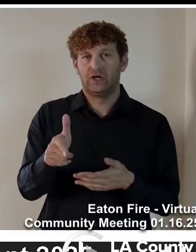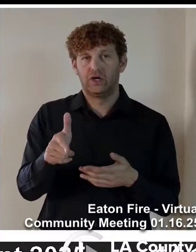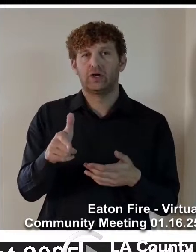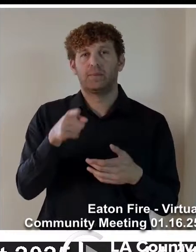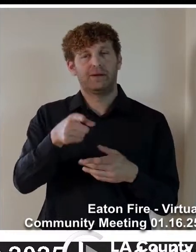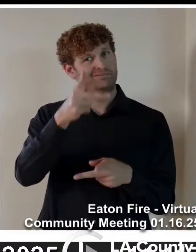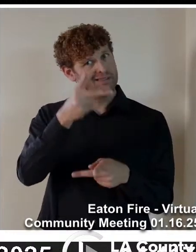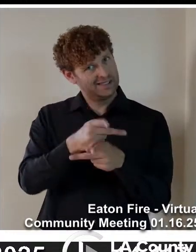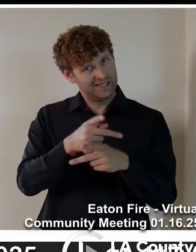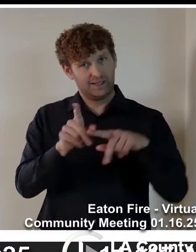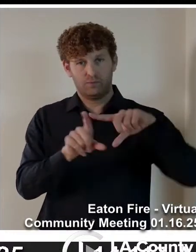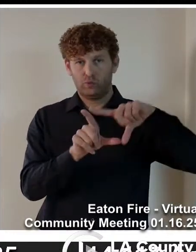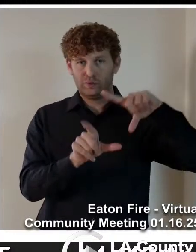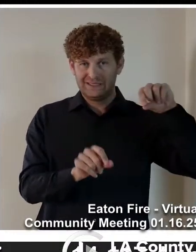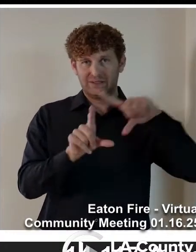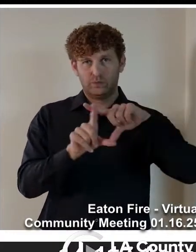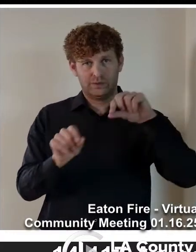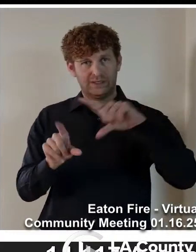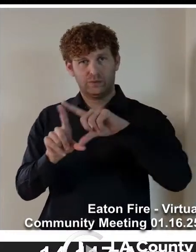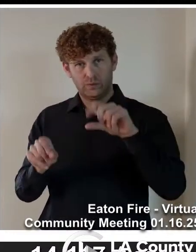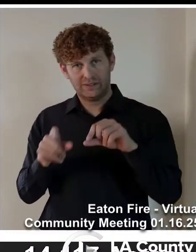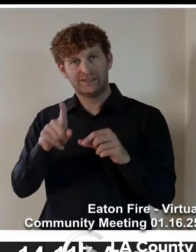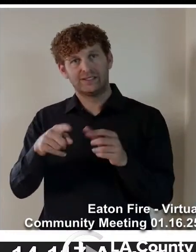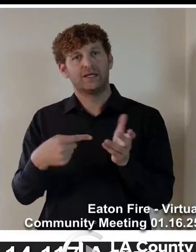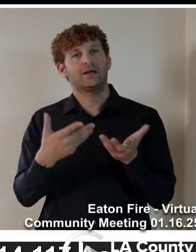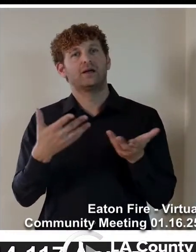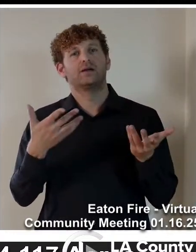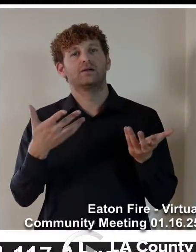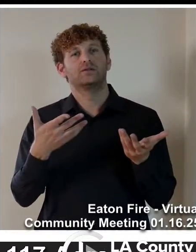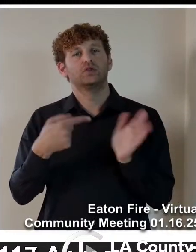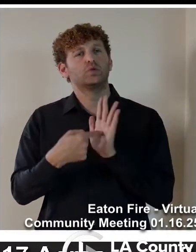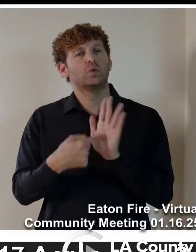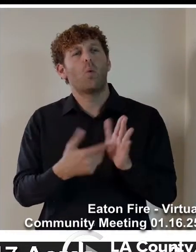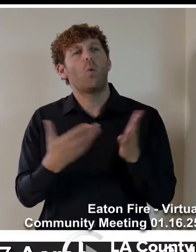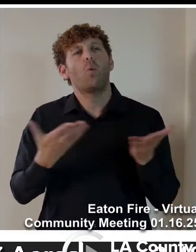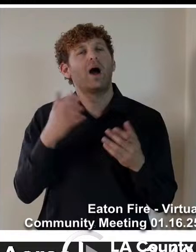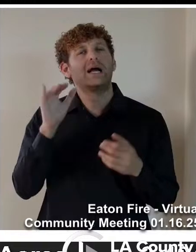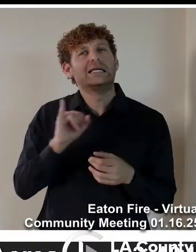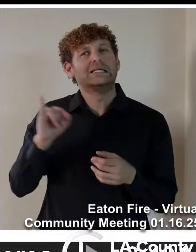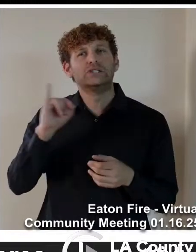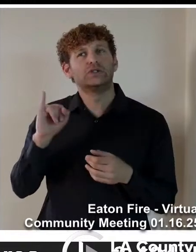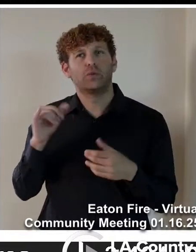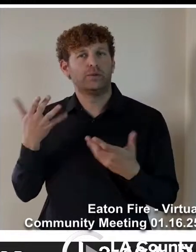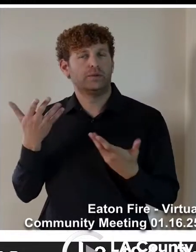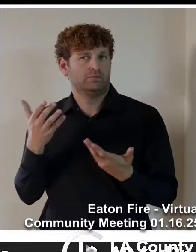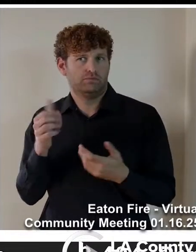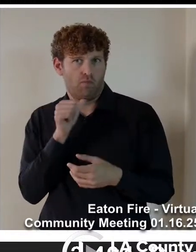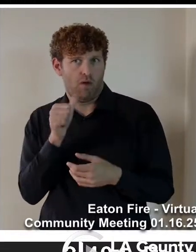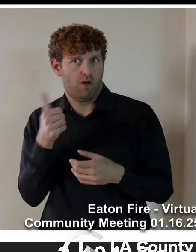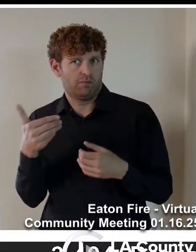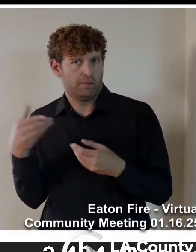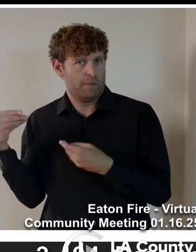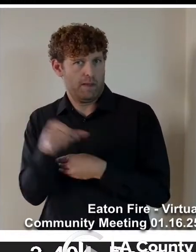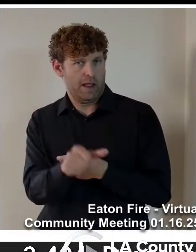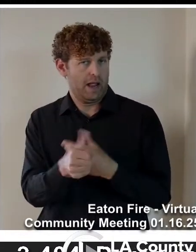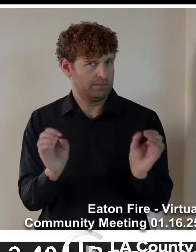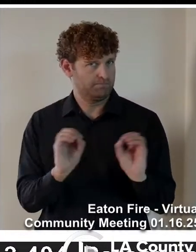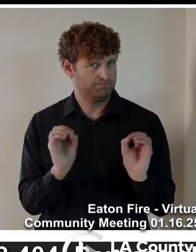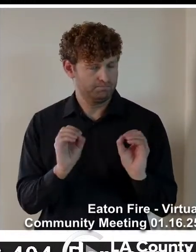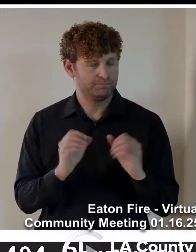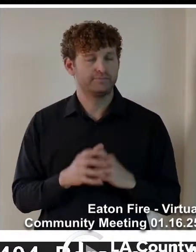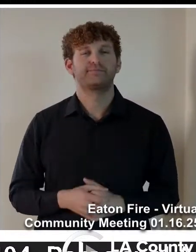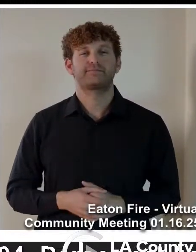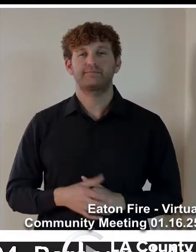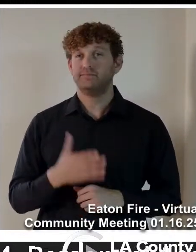after you show us what your insurance did and did not cover, okay? Thank you.